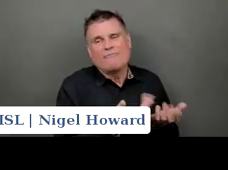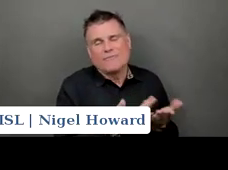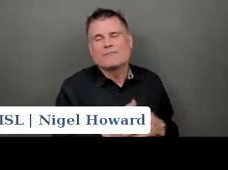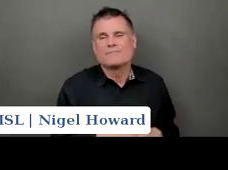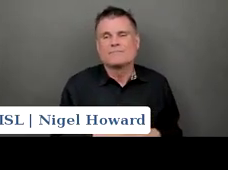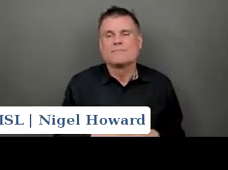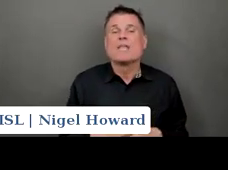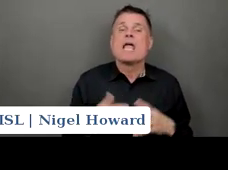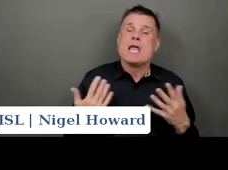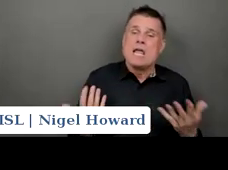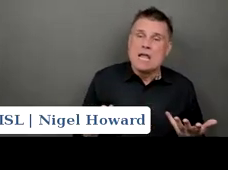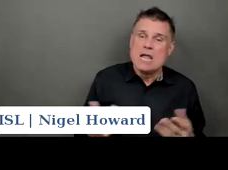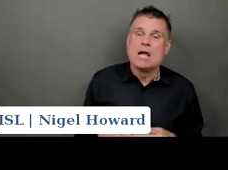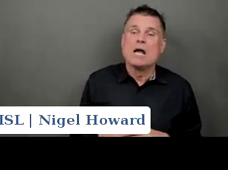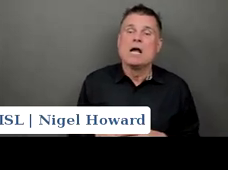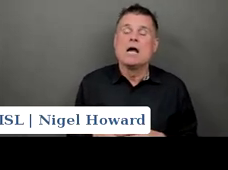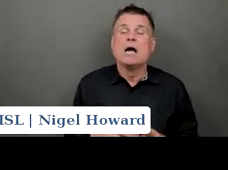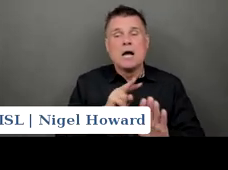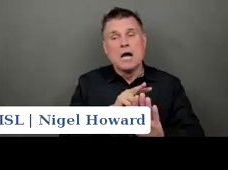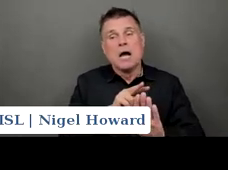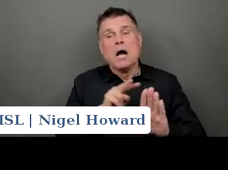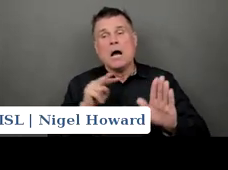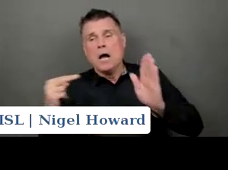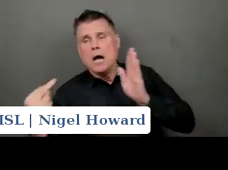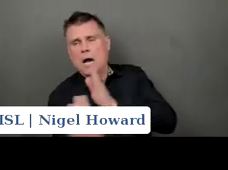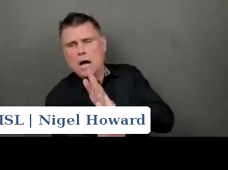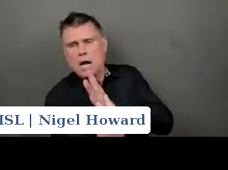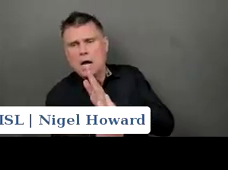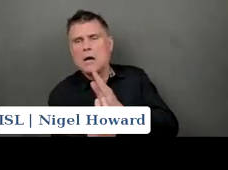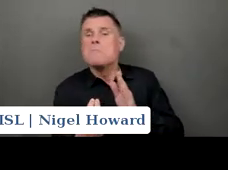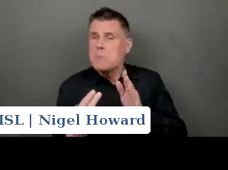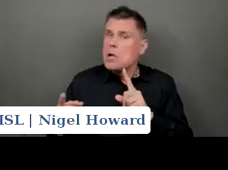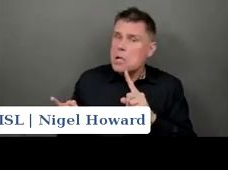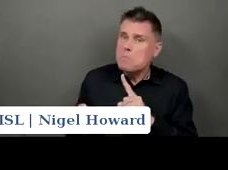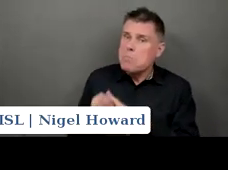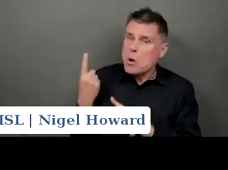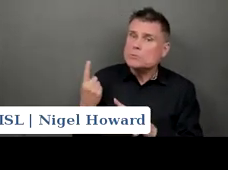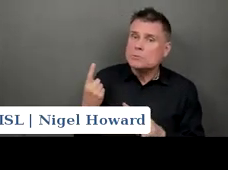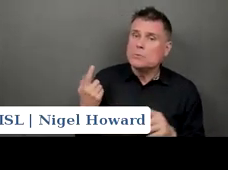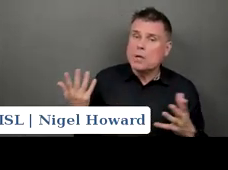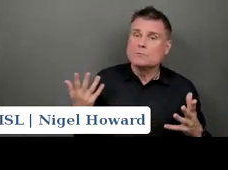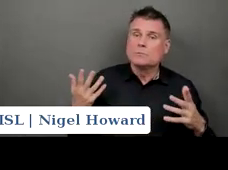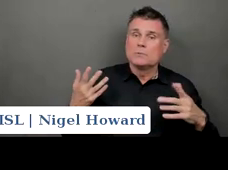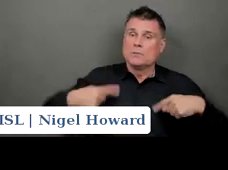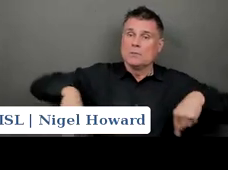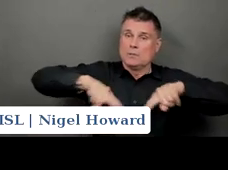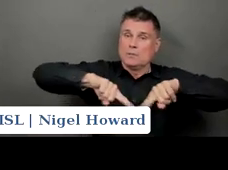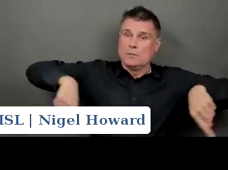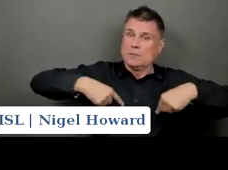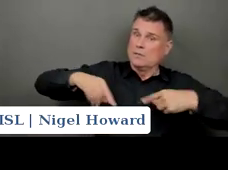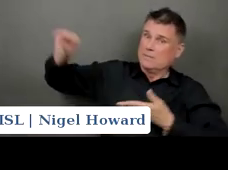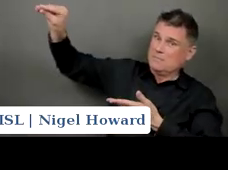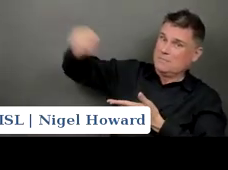the public employment programs has been important from transitioning this work in volunteers into paid work and introducing